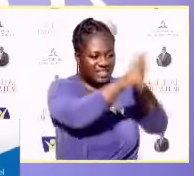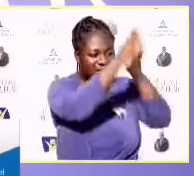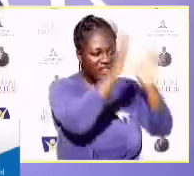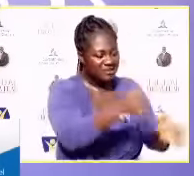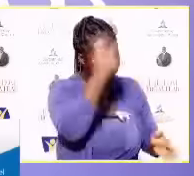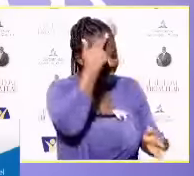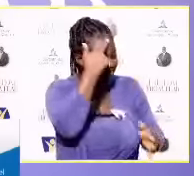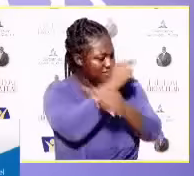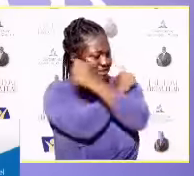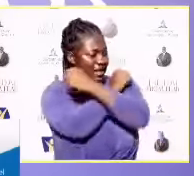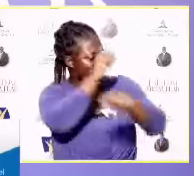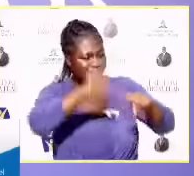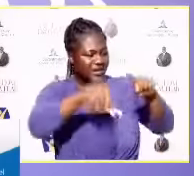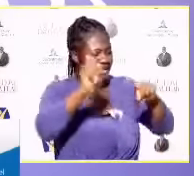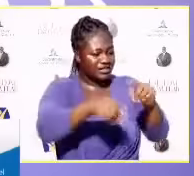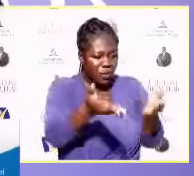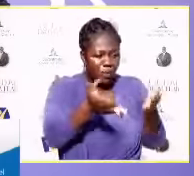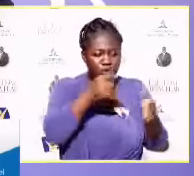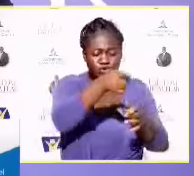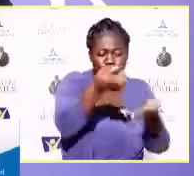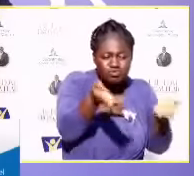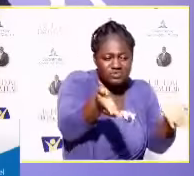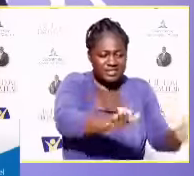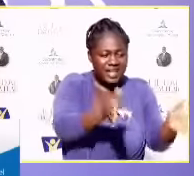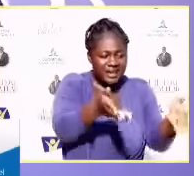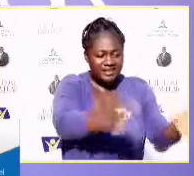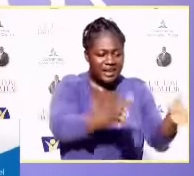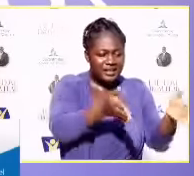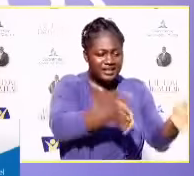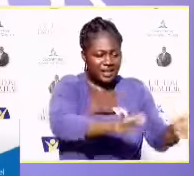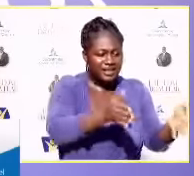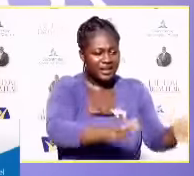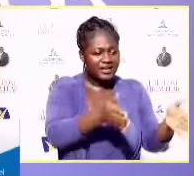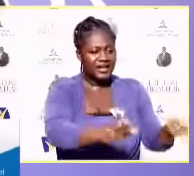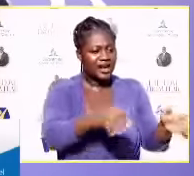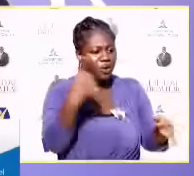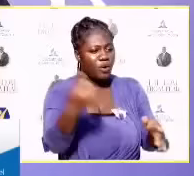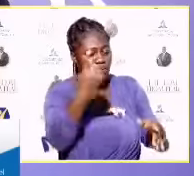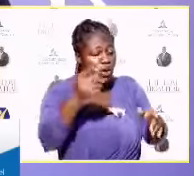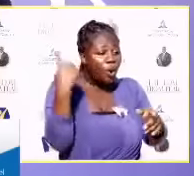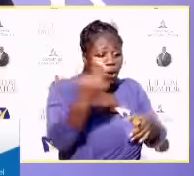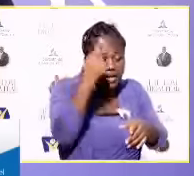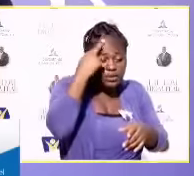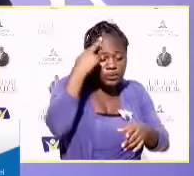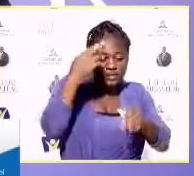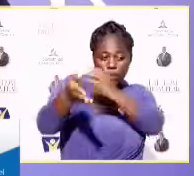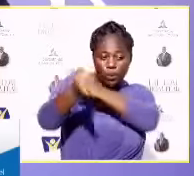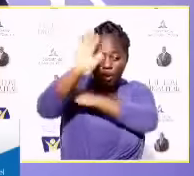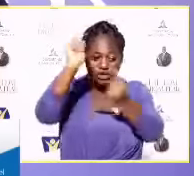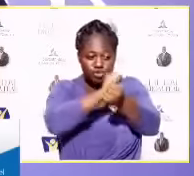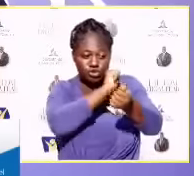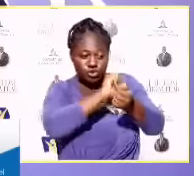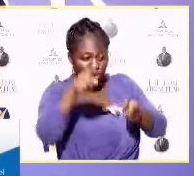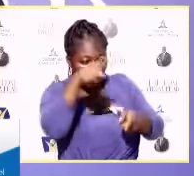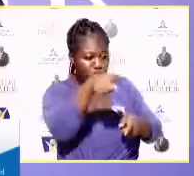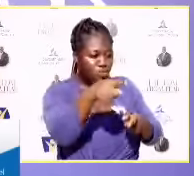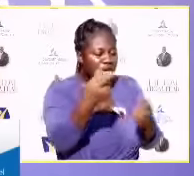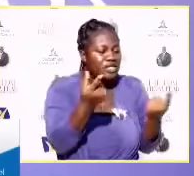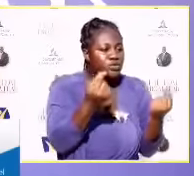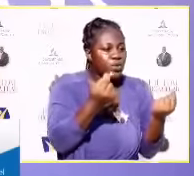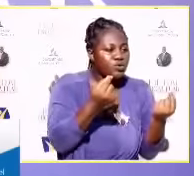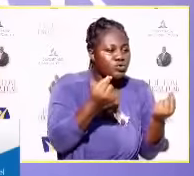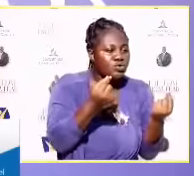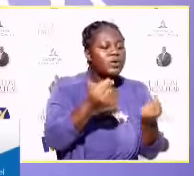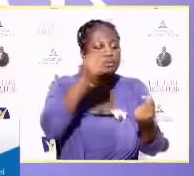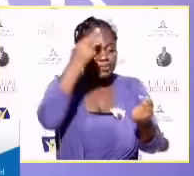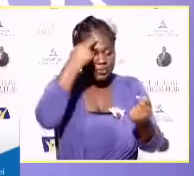no. He just wants you dead. No hia nyina so be wo. And the only reason God will destroy you or me, na kwanya nyame nam so be say me no ni say, is because